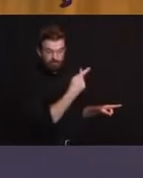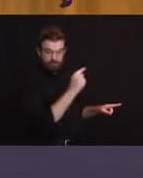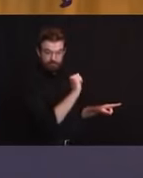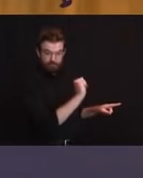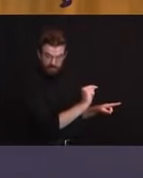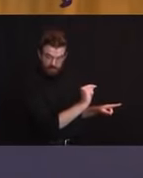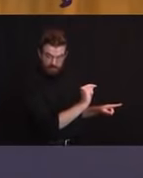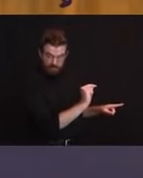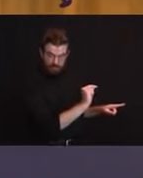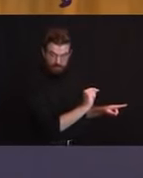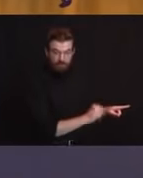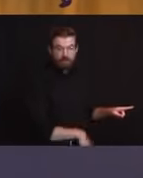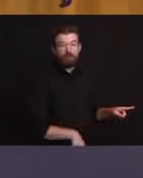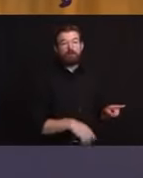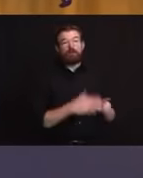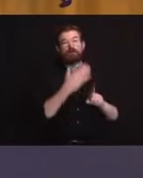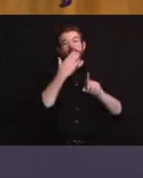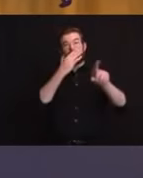hello.